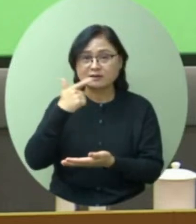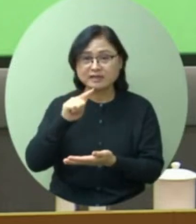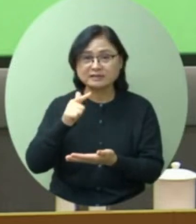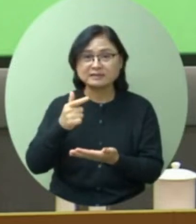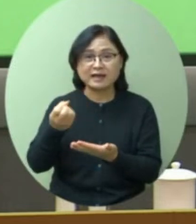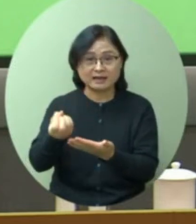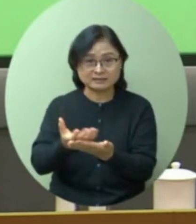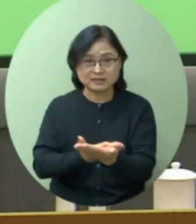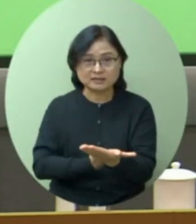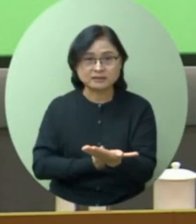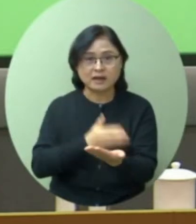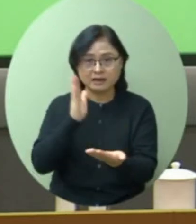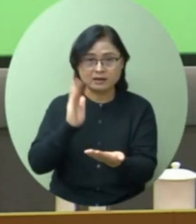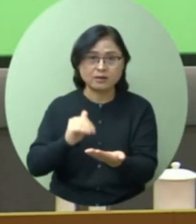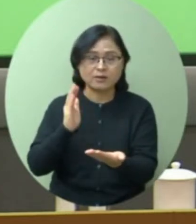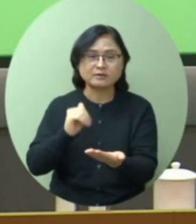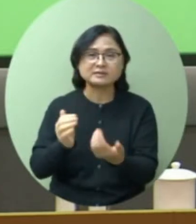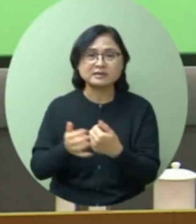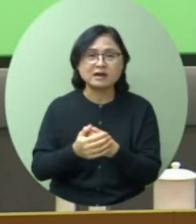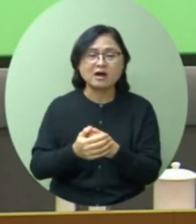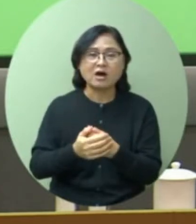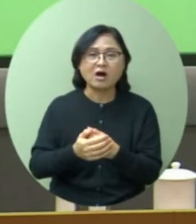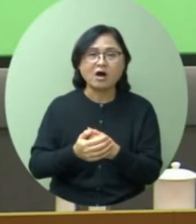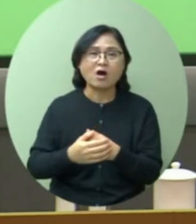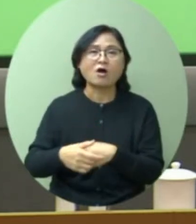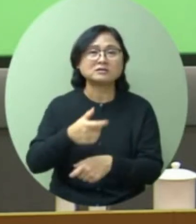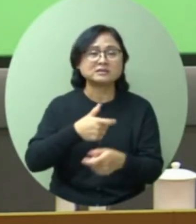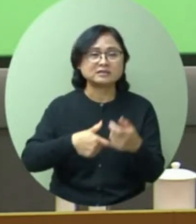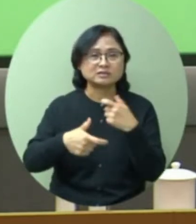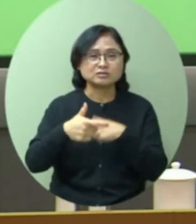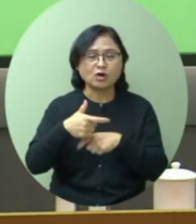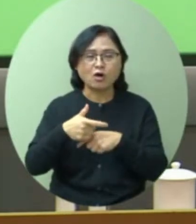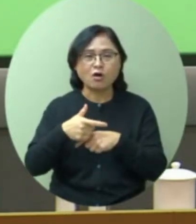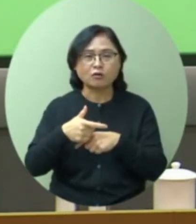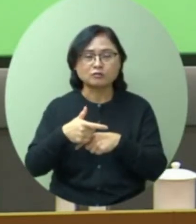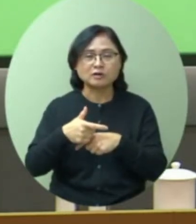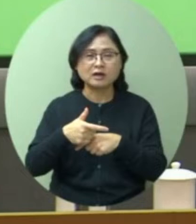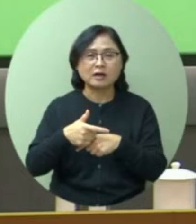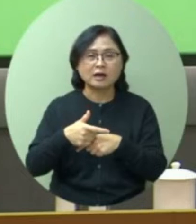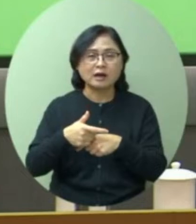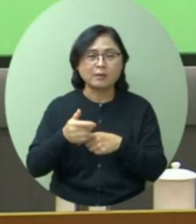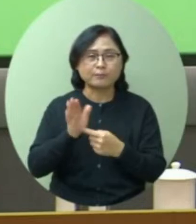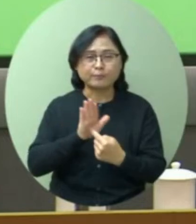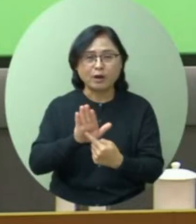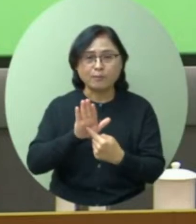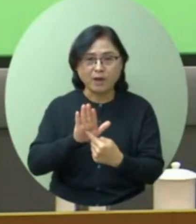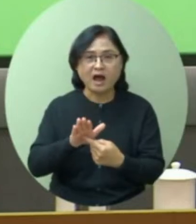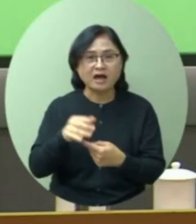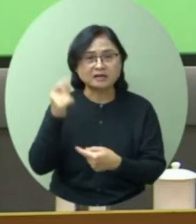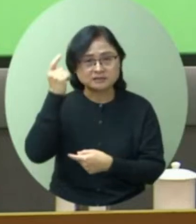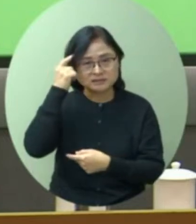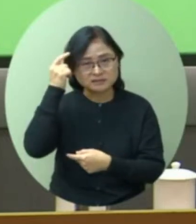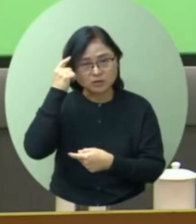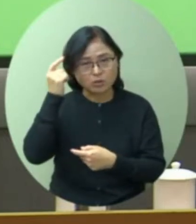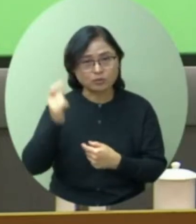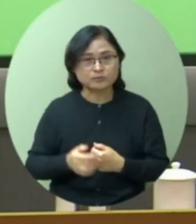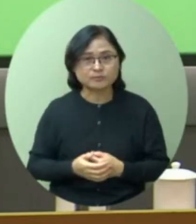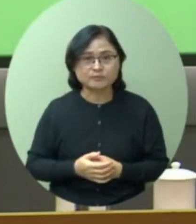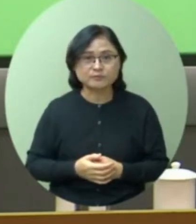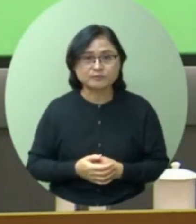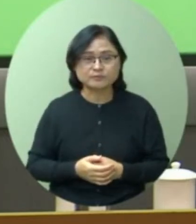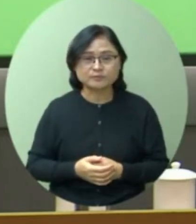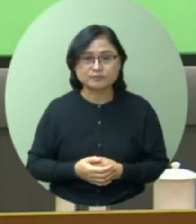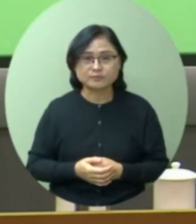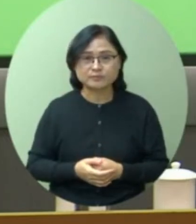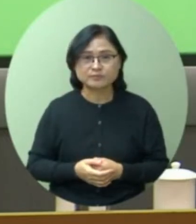market, which in some way need to exist by the sheer evidence